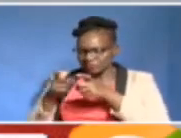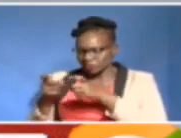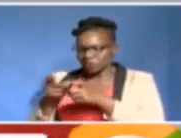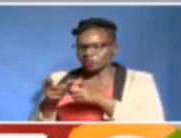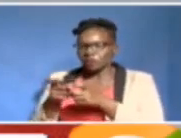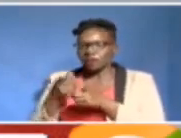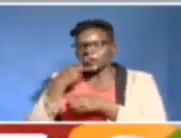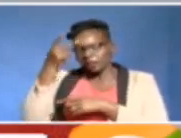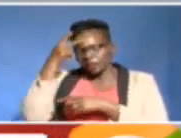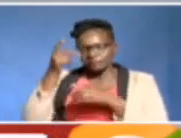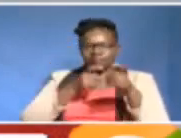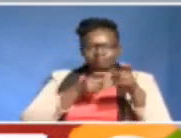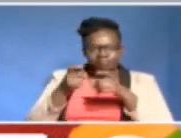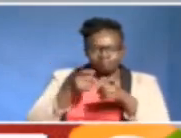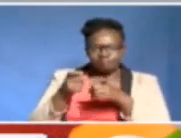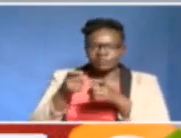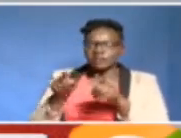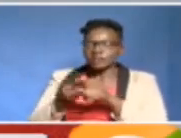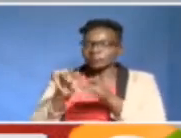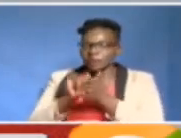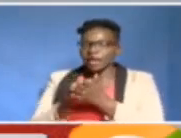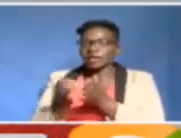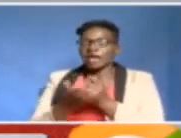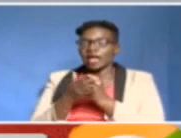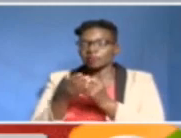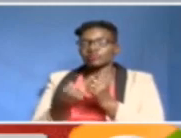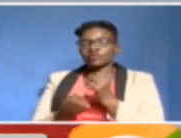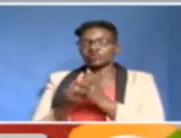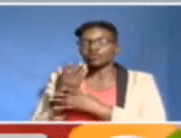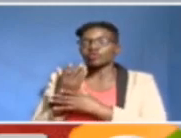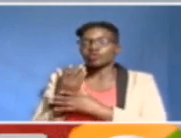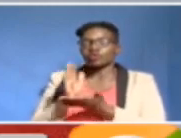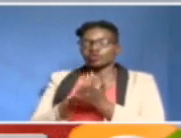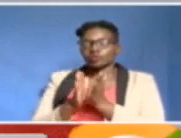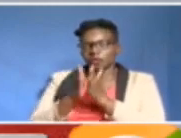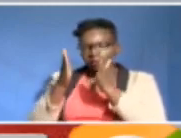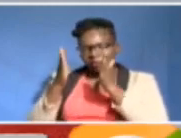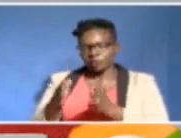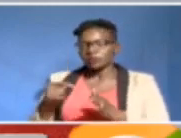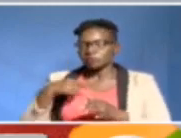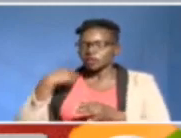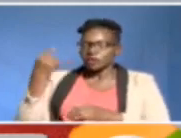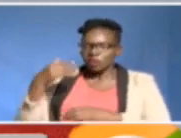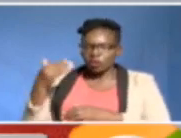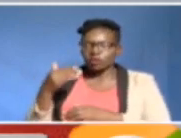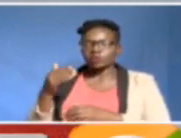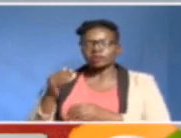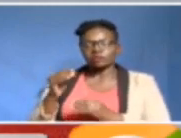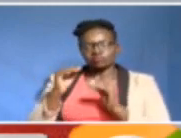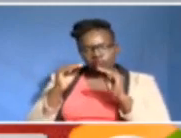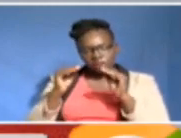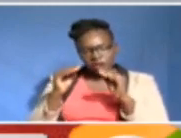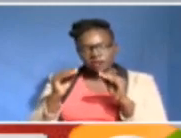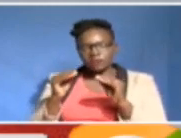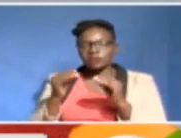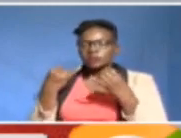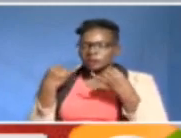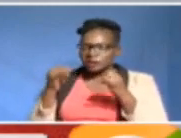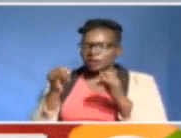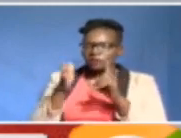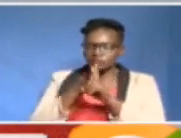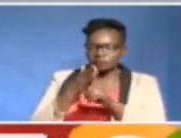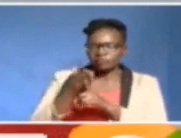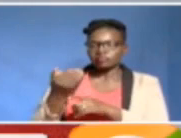and molds you and builds you to who you are. And for me, I'm always educating and trying to persuade and build young